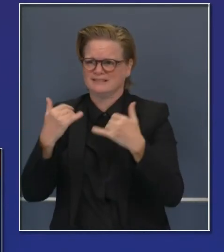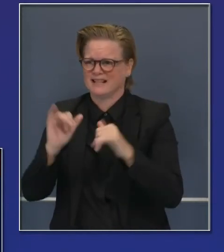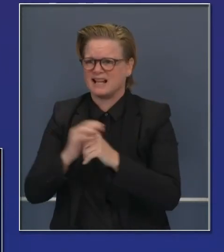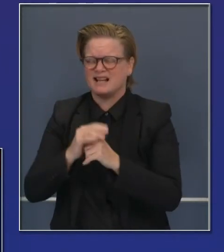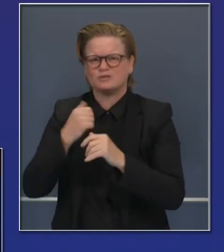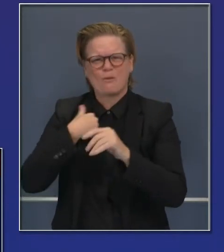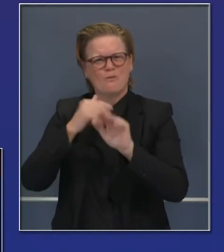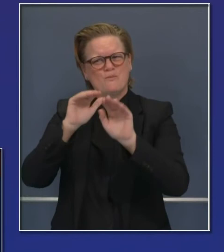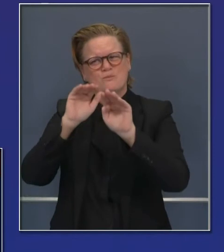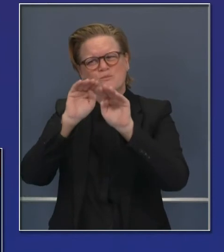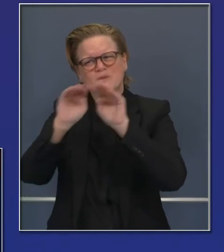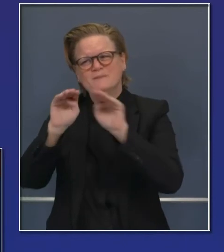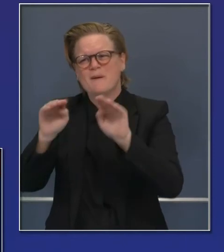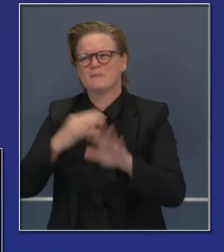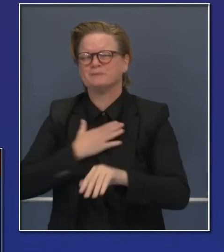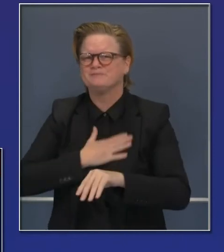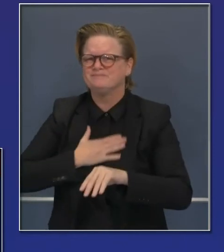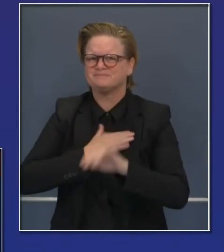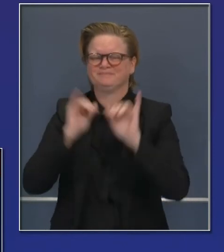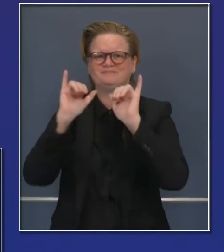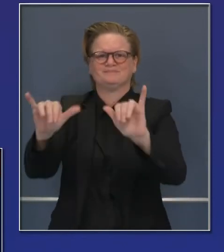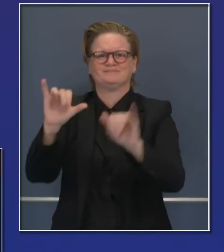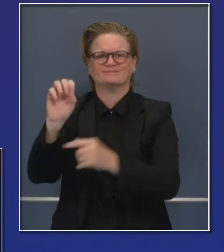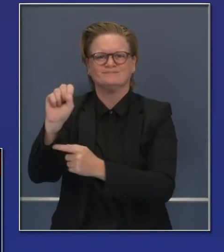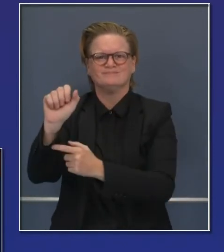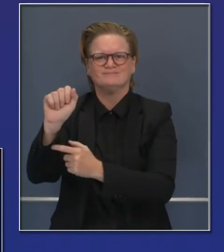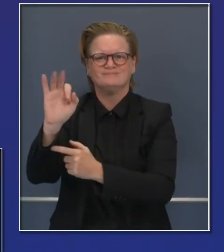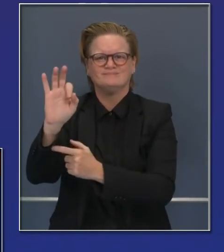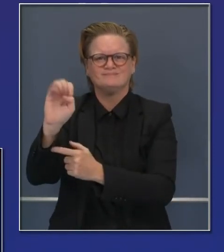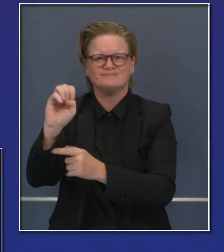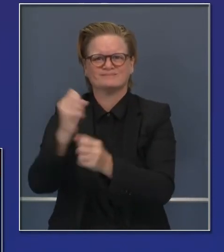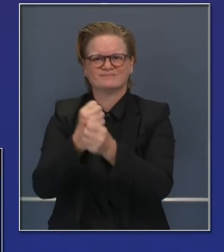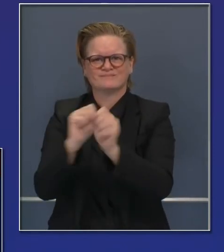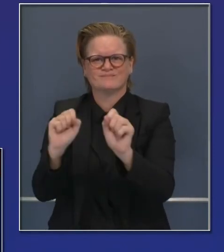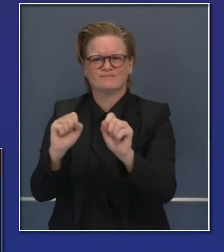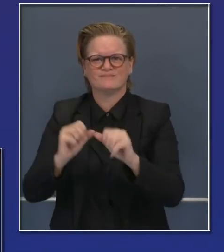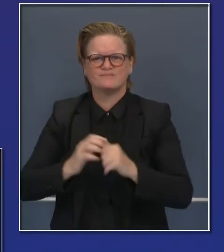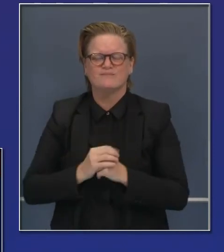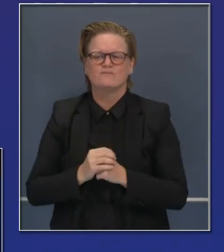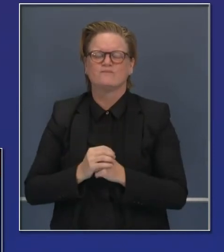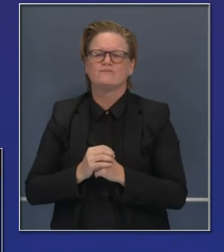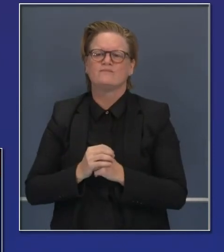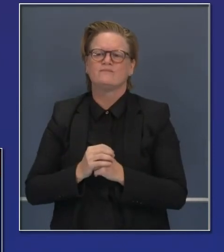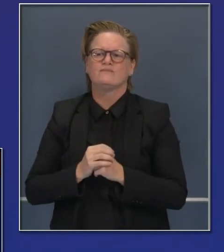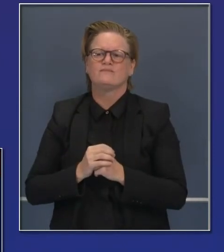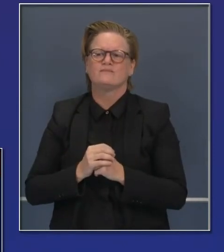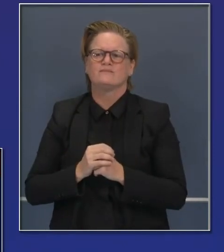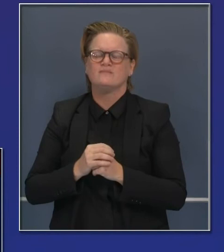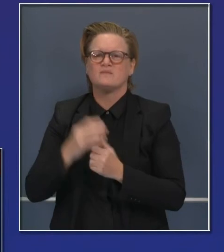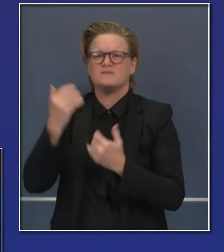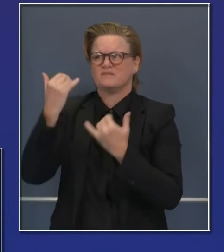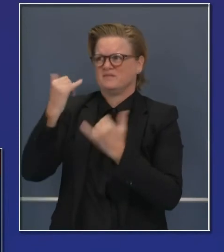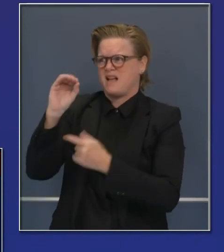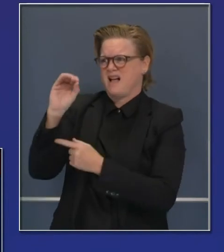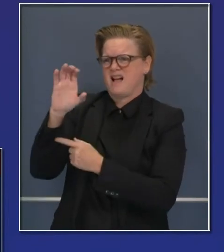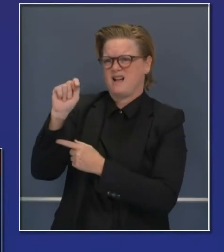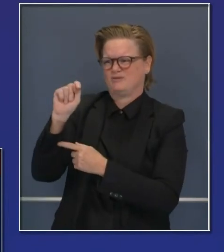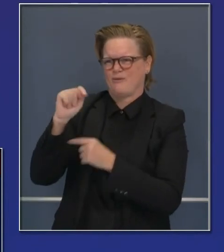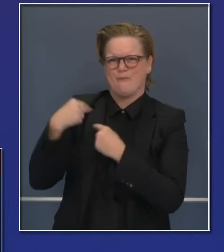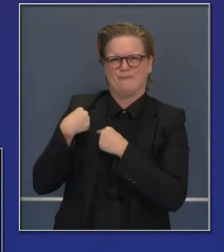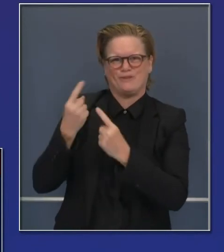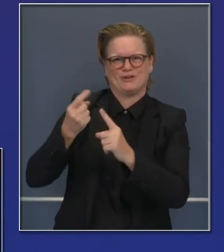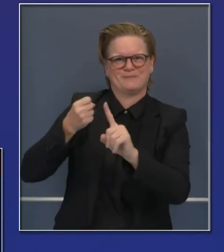record dry October. We are now experiencing, again, significantly